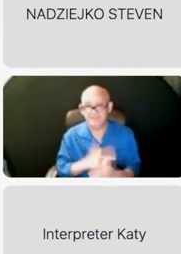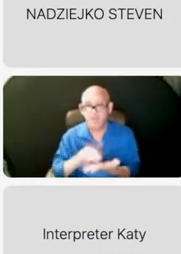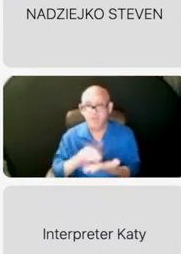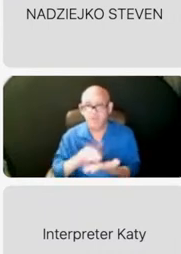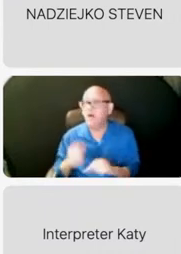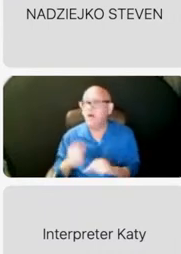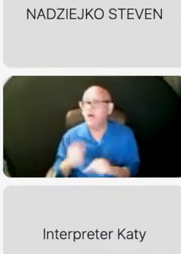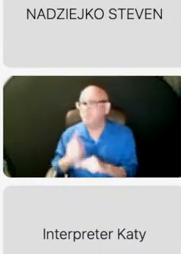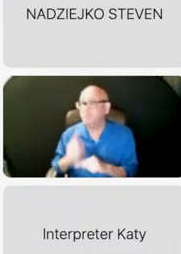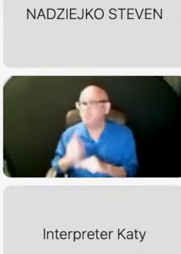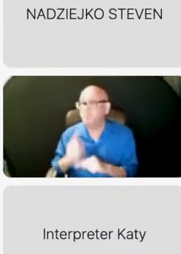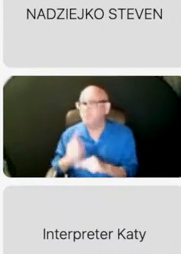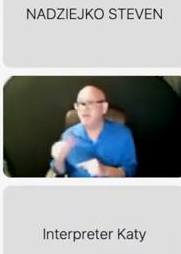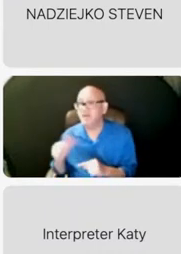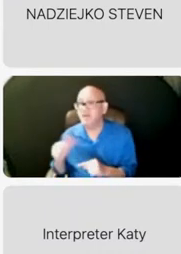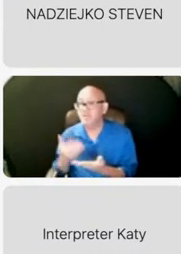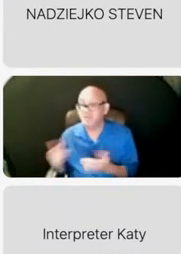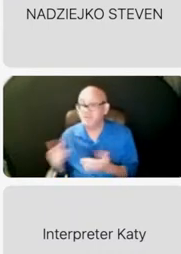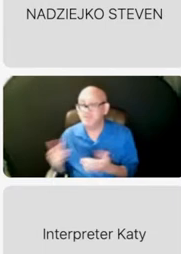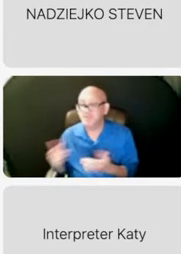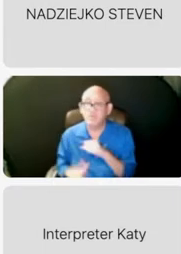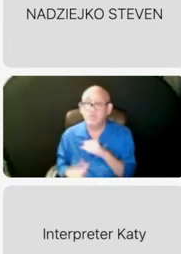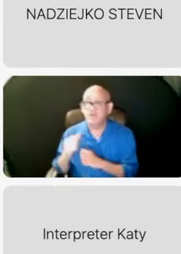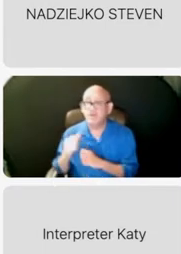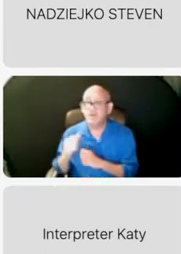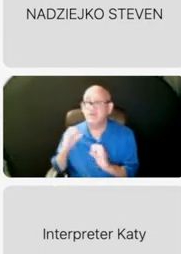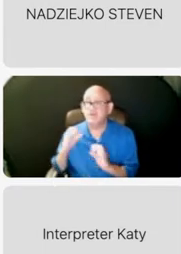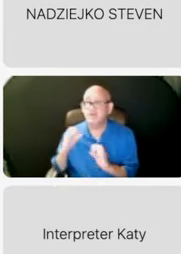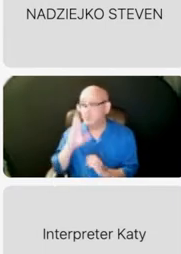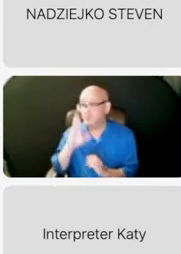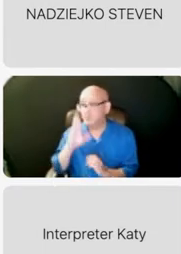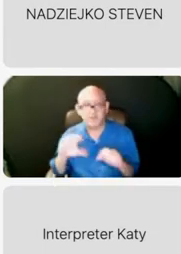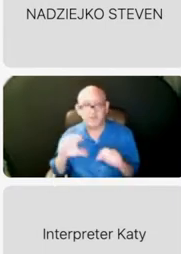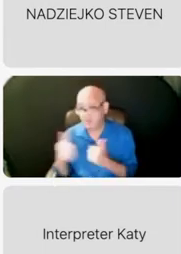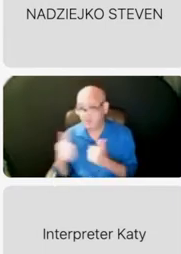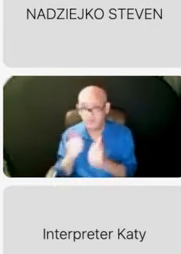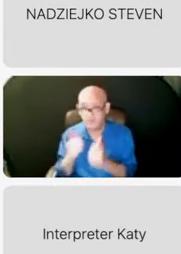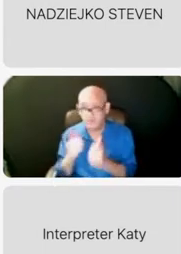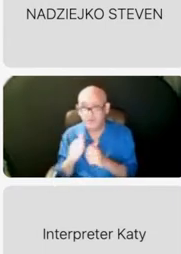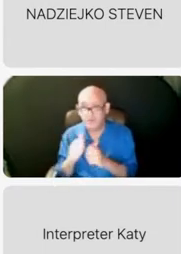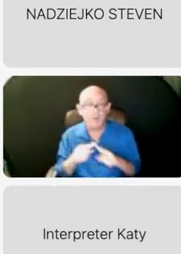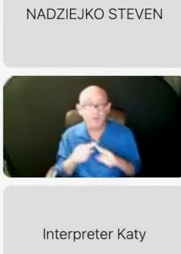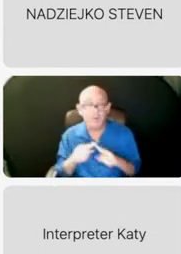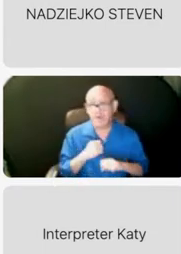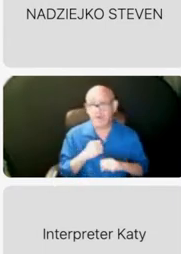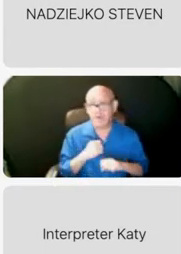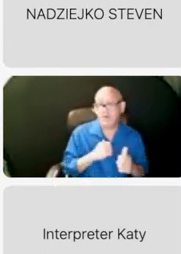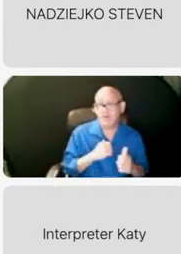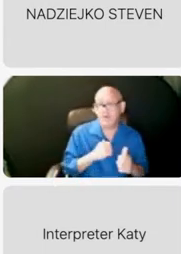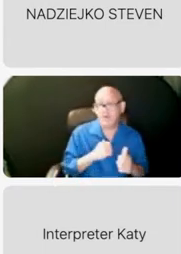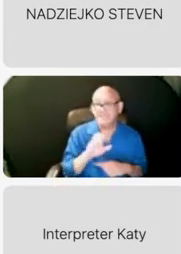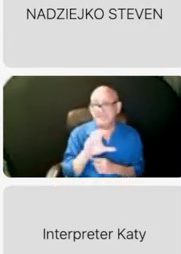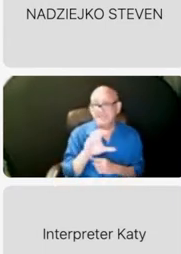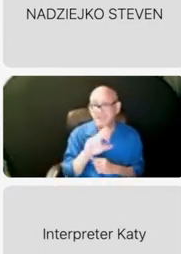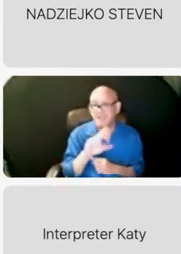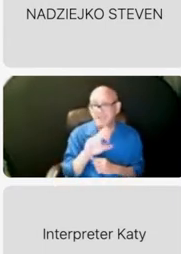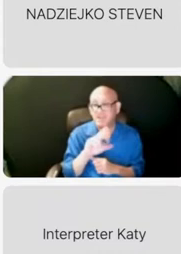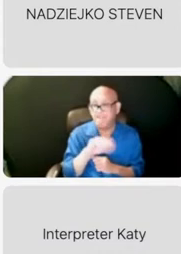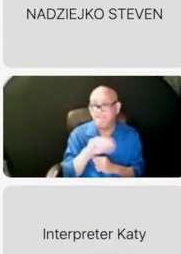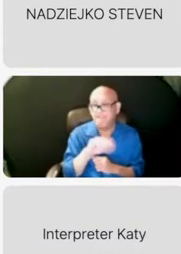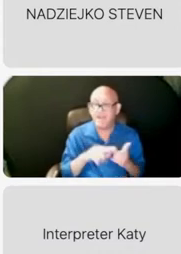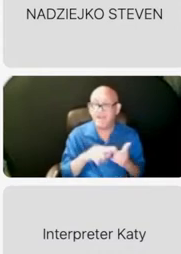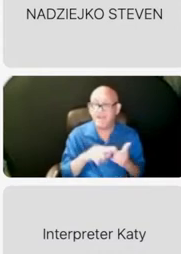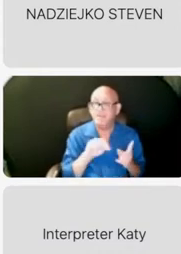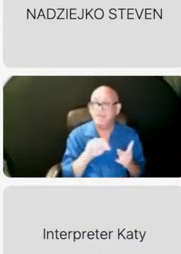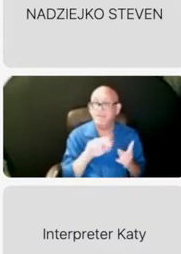within the virtual enterprise hub we have no direct competitors but we do have indirect competitors such as e-compact pandora's box and just in case they have